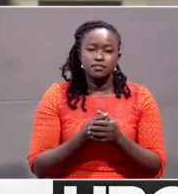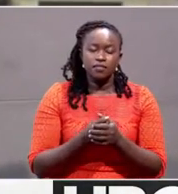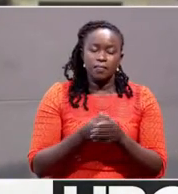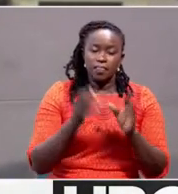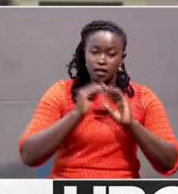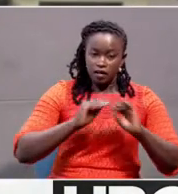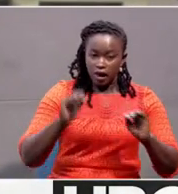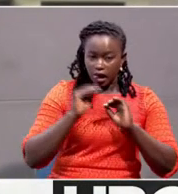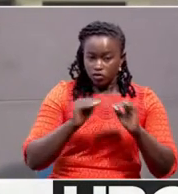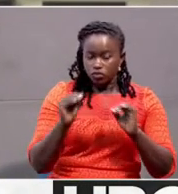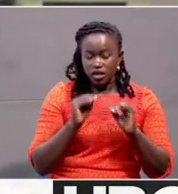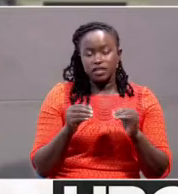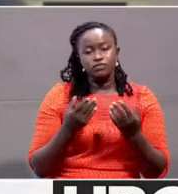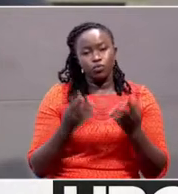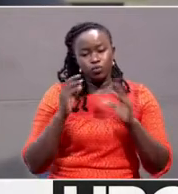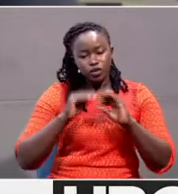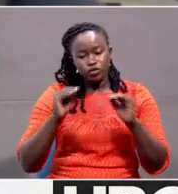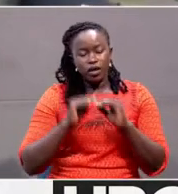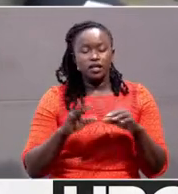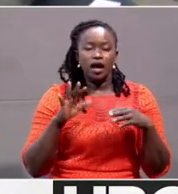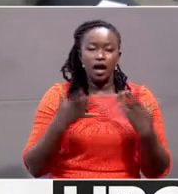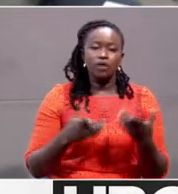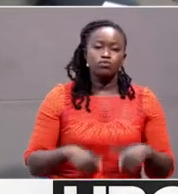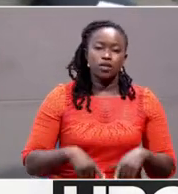trainings on how to live